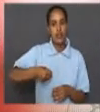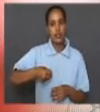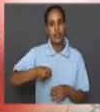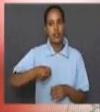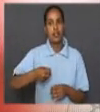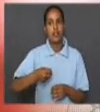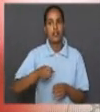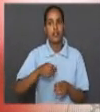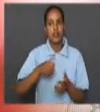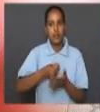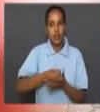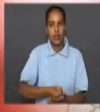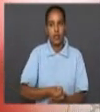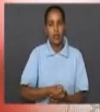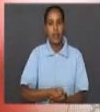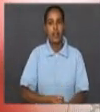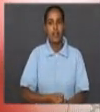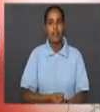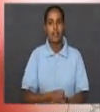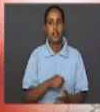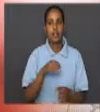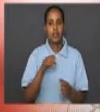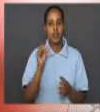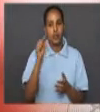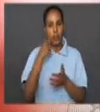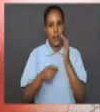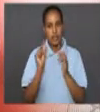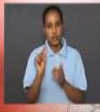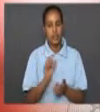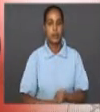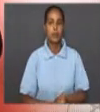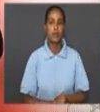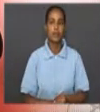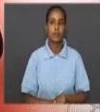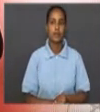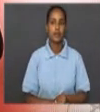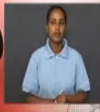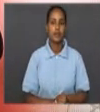fairly strong, and relatively inexpensive.